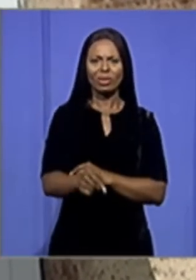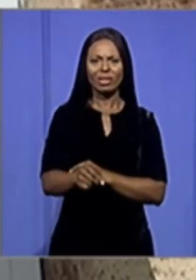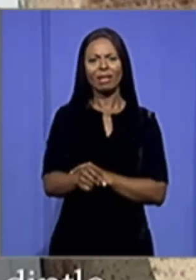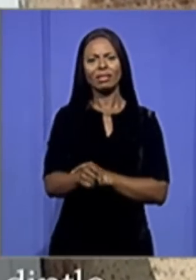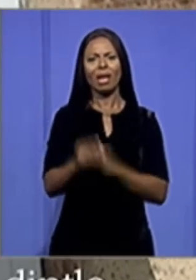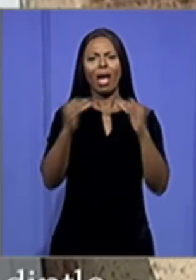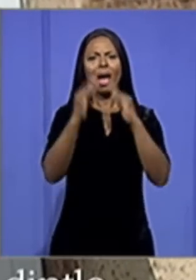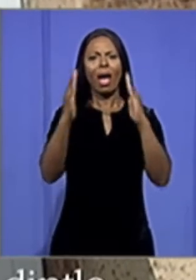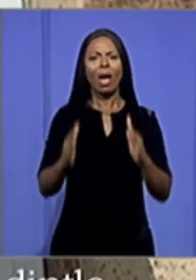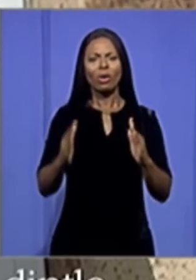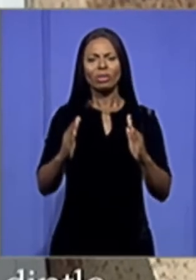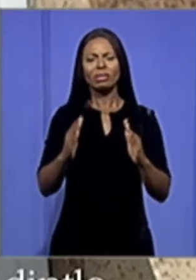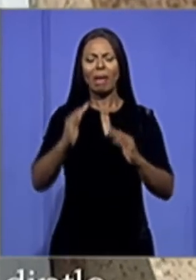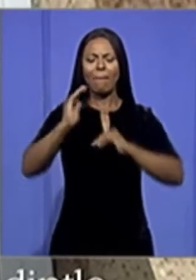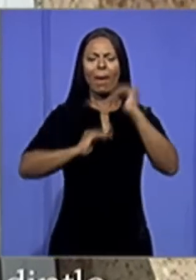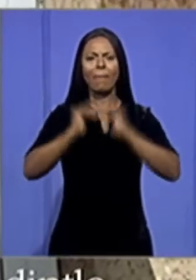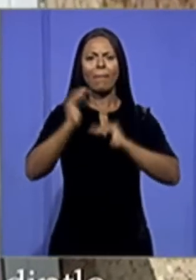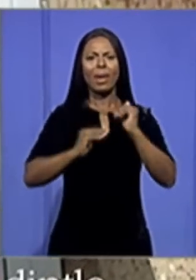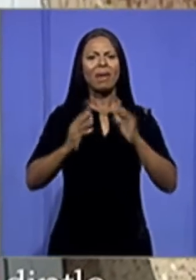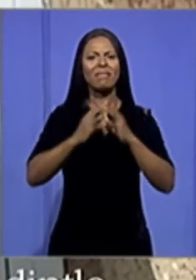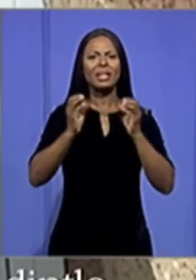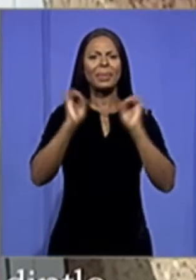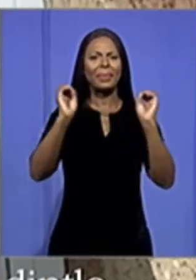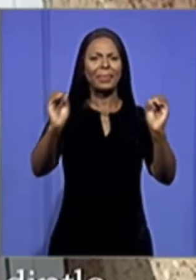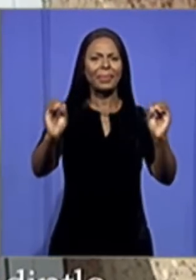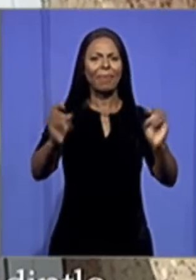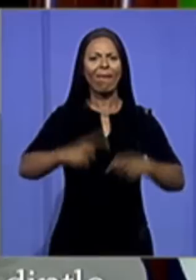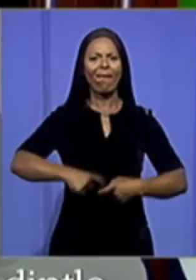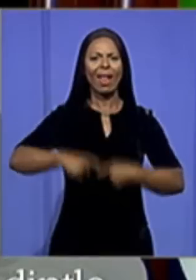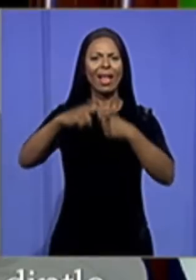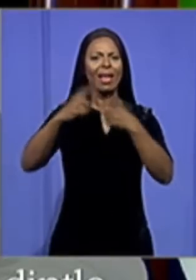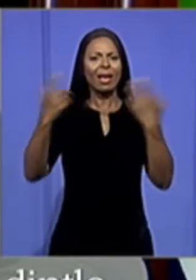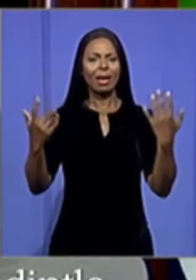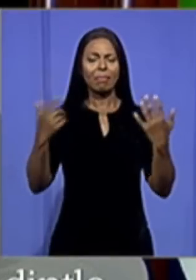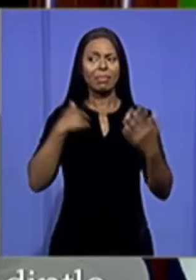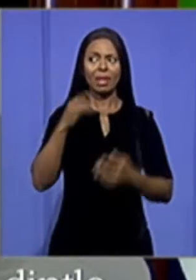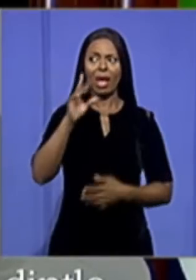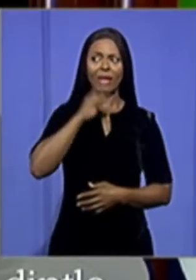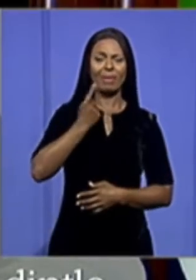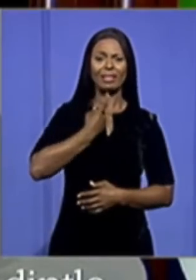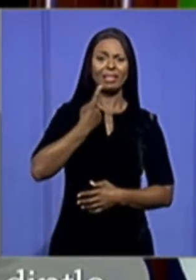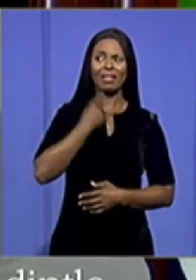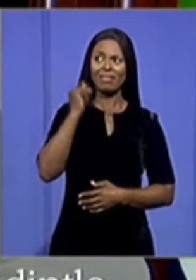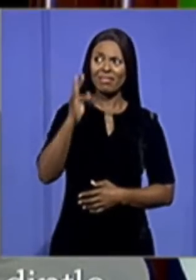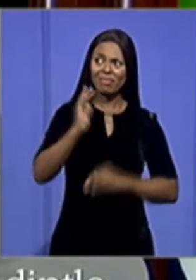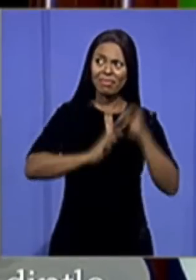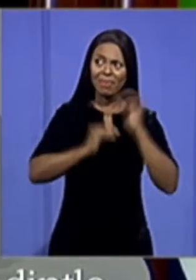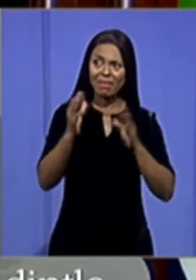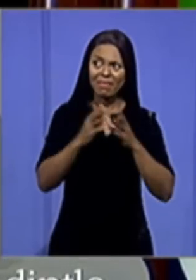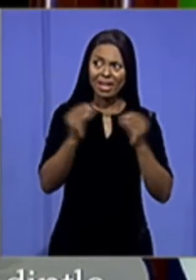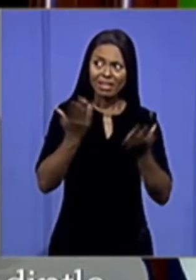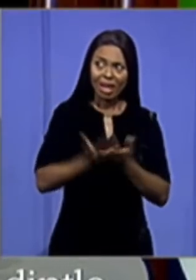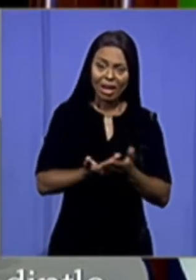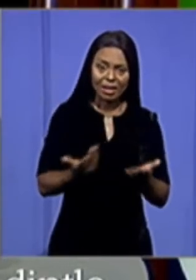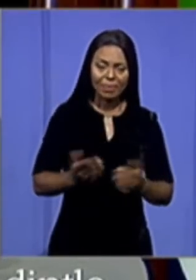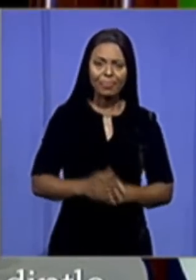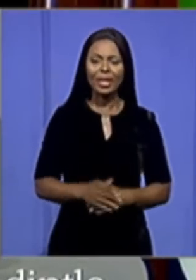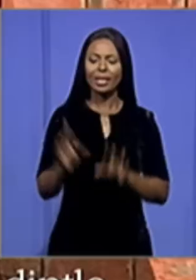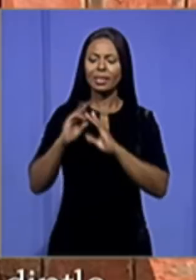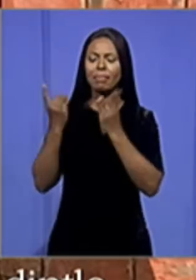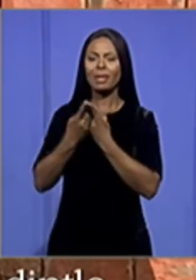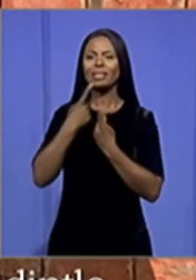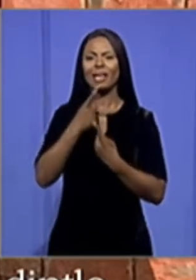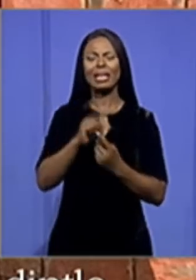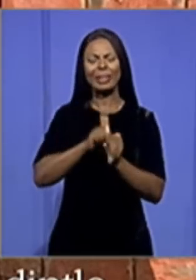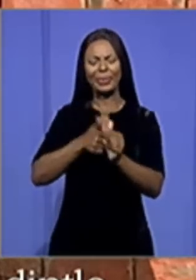matlo tlamile a tloa gao ga ipotsa rona ba tla gona wa qetella. Lefapha lo amogela gore tshalelo morago eno e kgolo mme lo